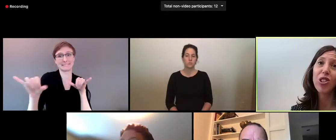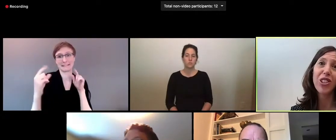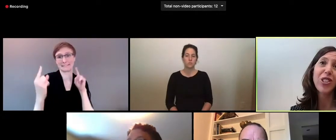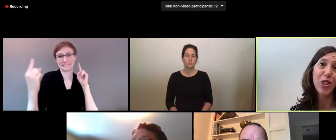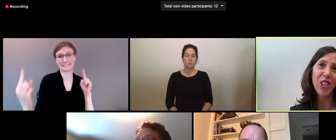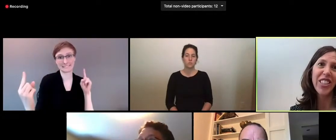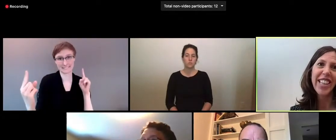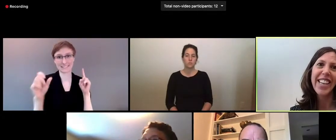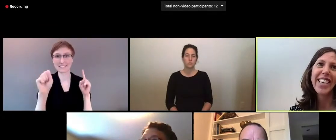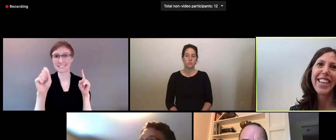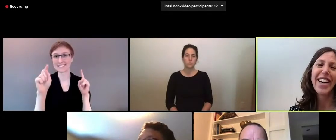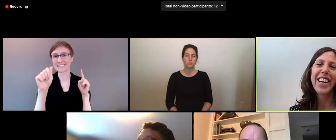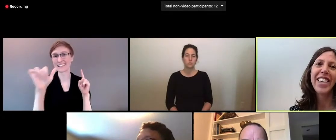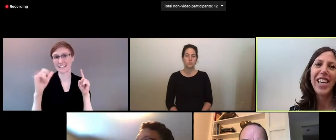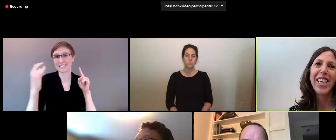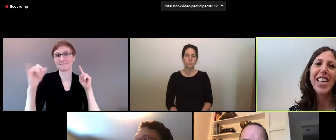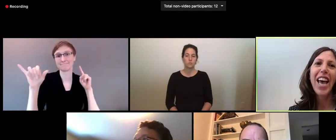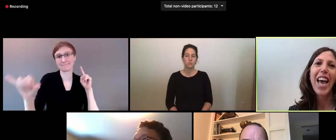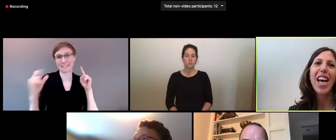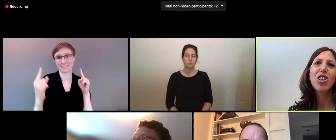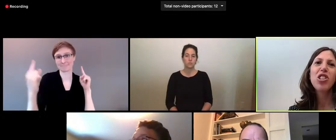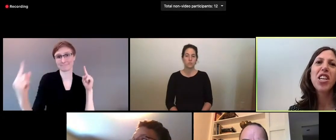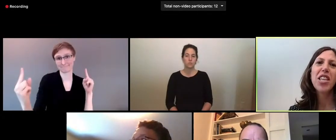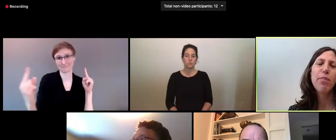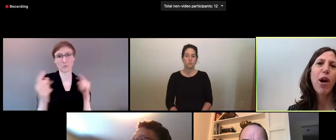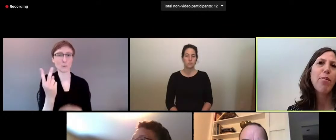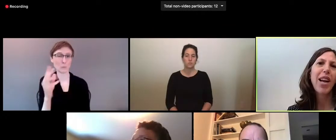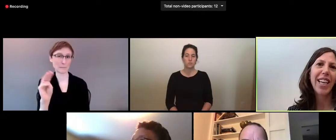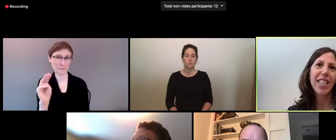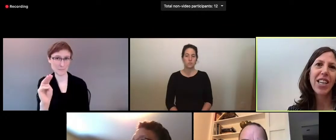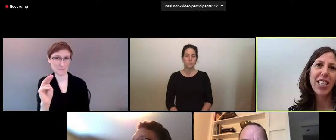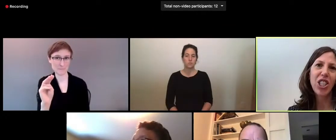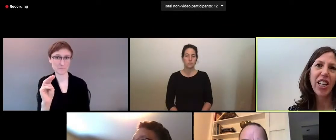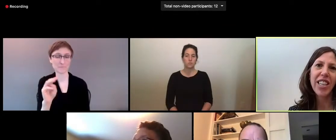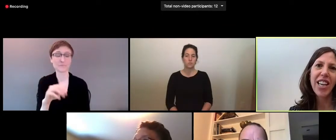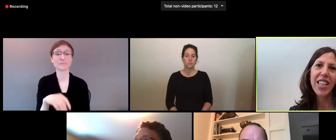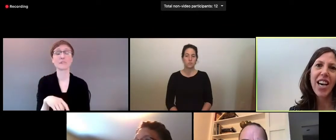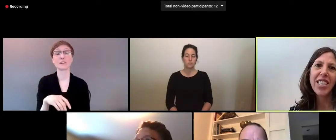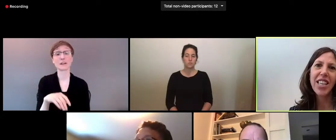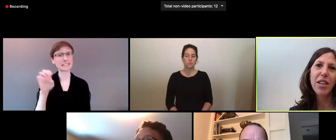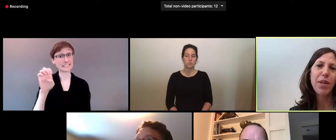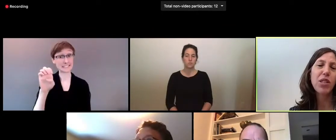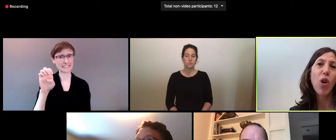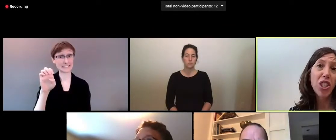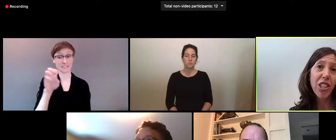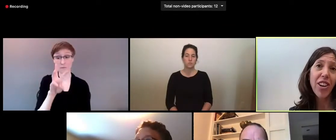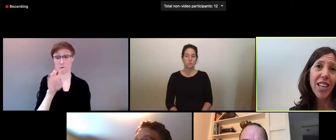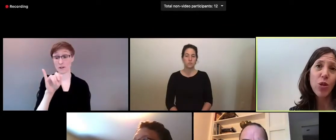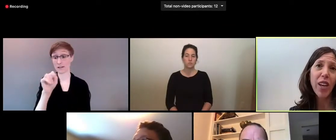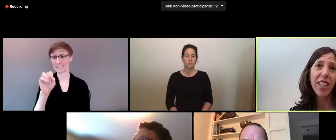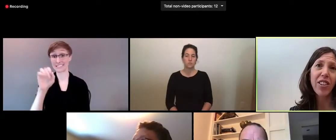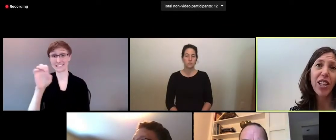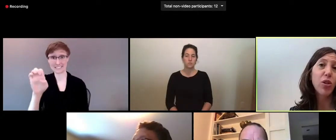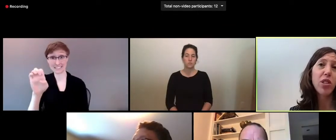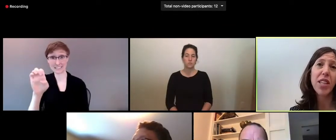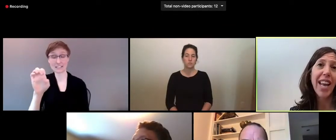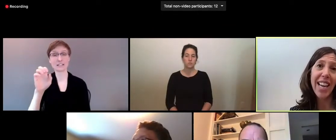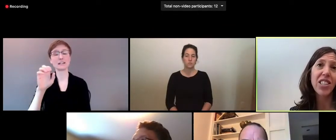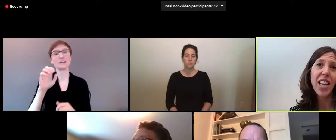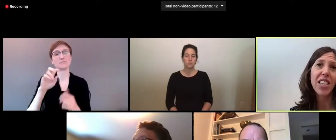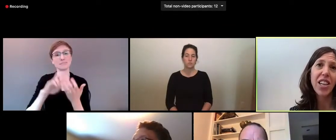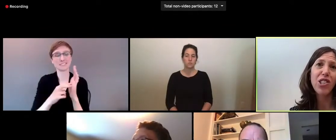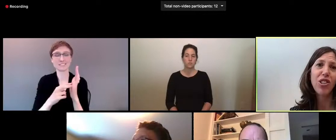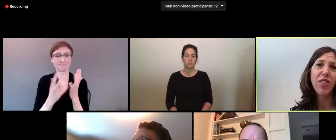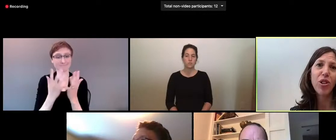your social circle. E, exercise proper hand hygiene, and that means washing your hands regularly or